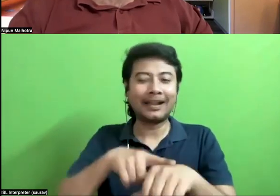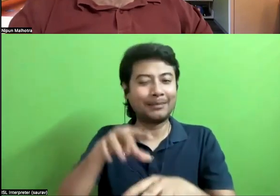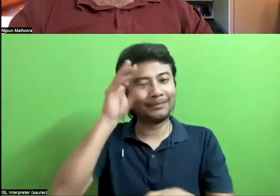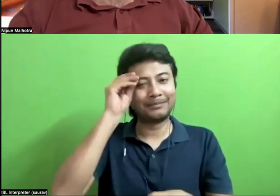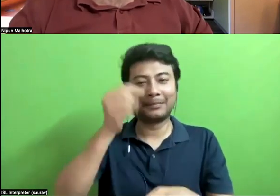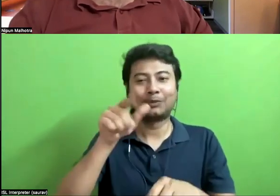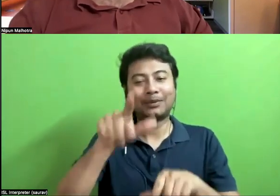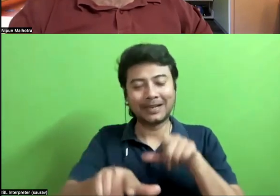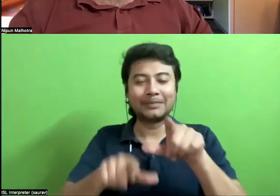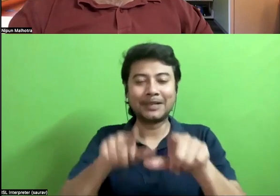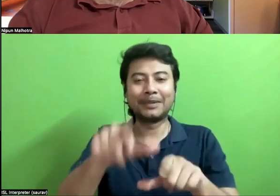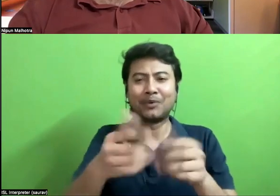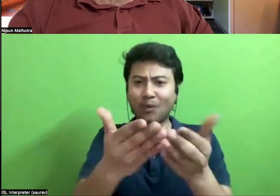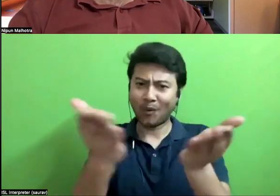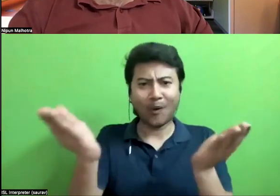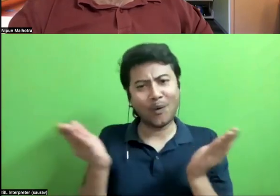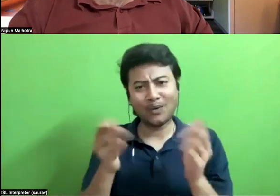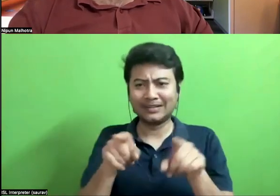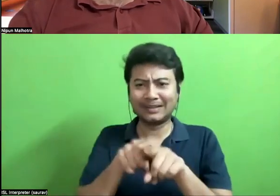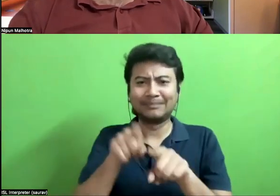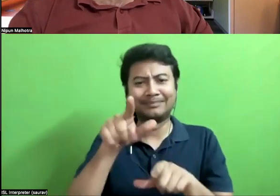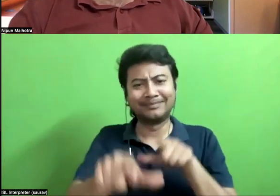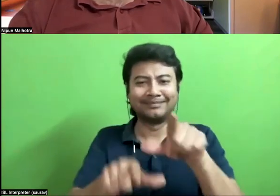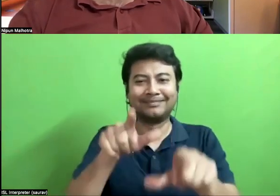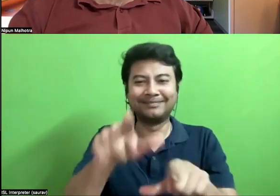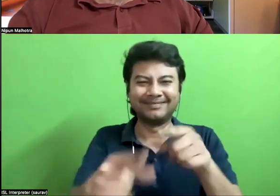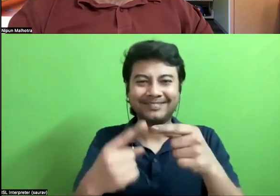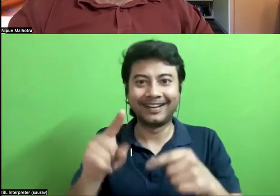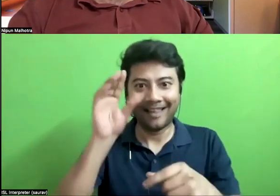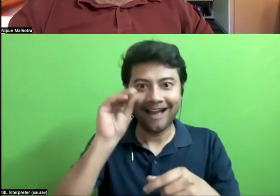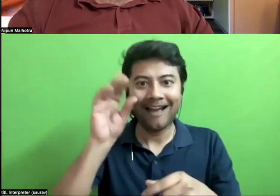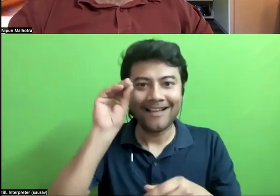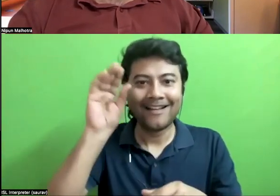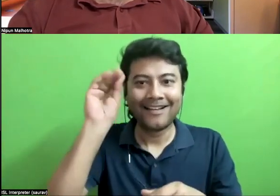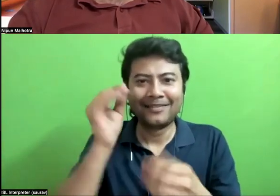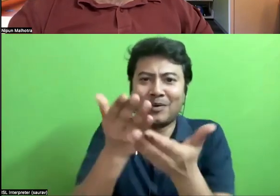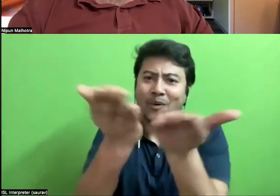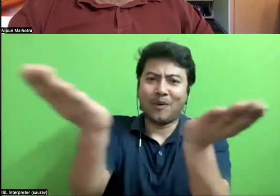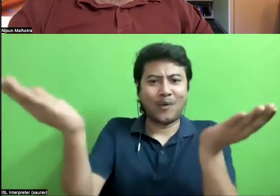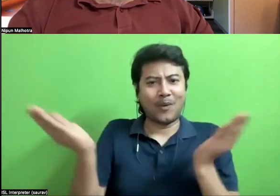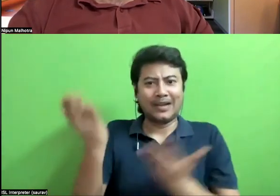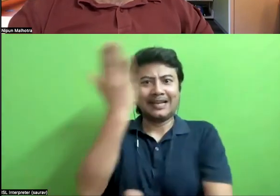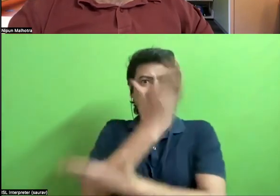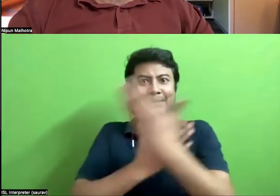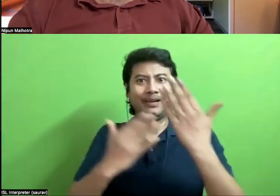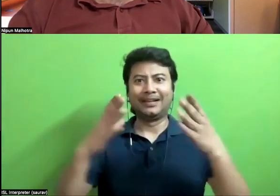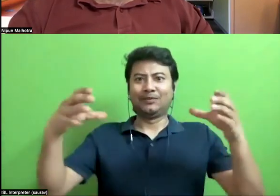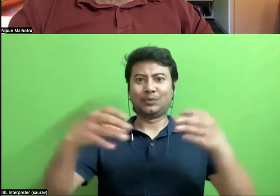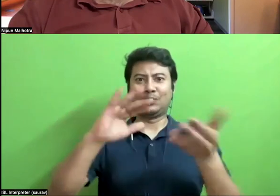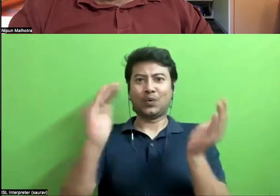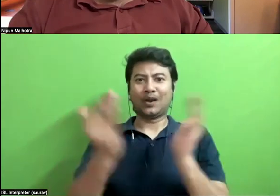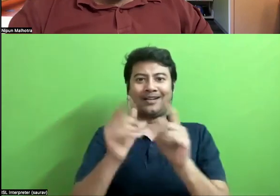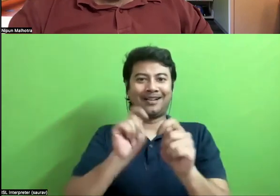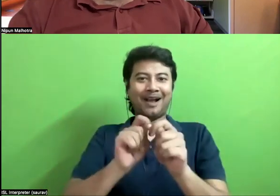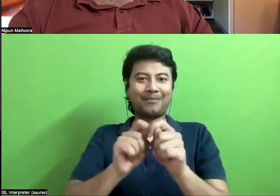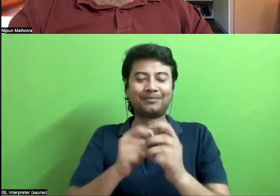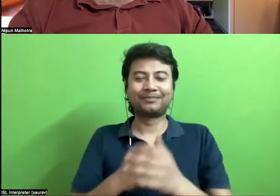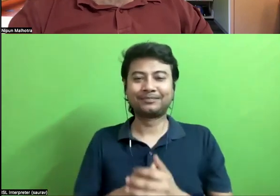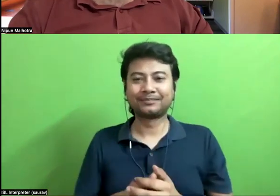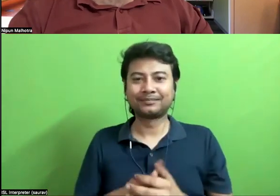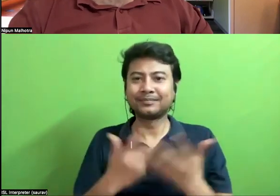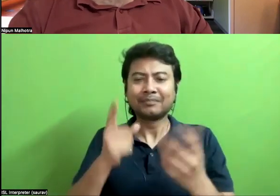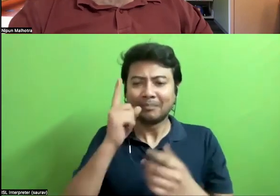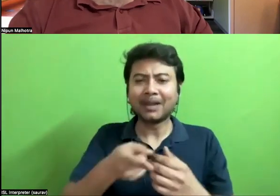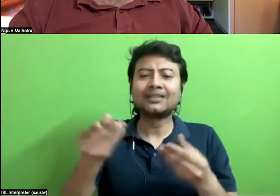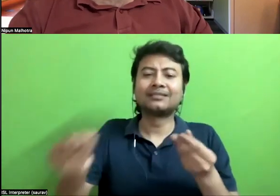sense, and I think that is universal for everybody in the disability sector, is that everybody has to learn from everybody else